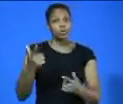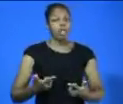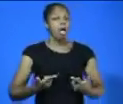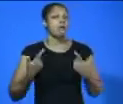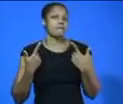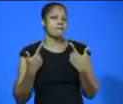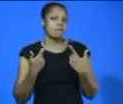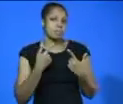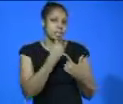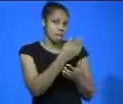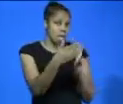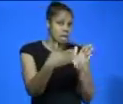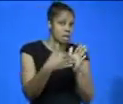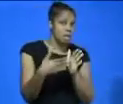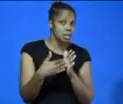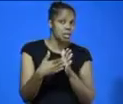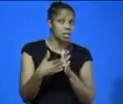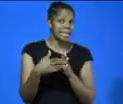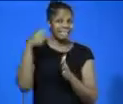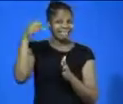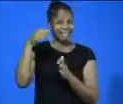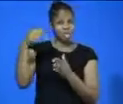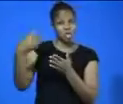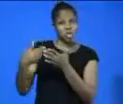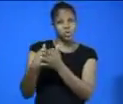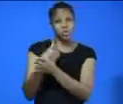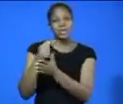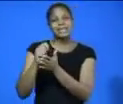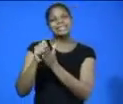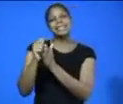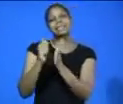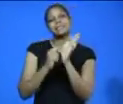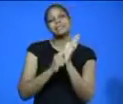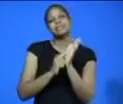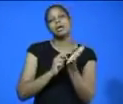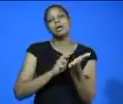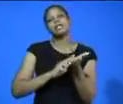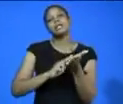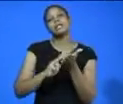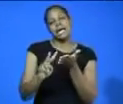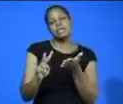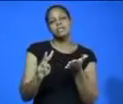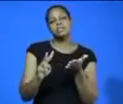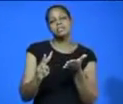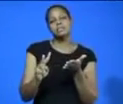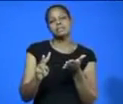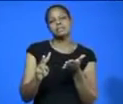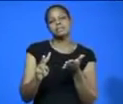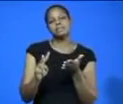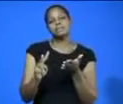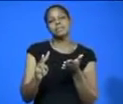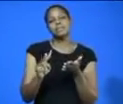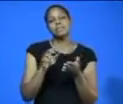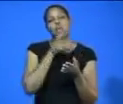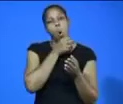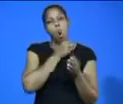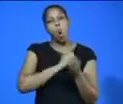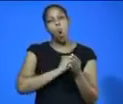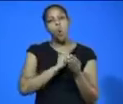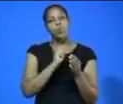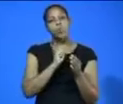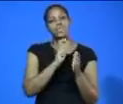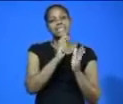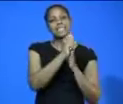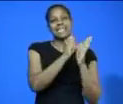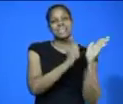In this New Testament text and its Old